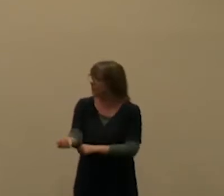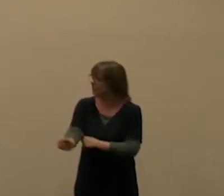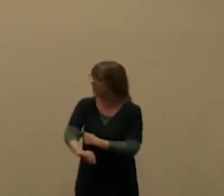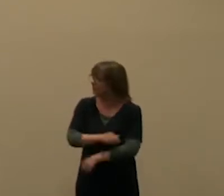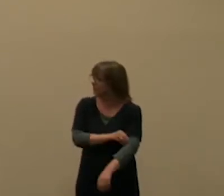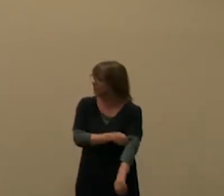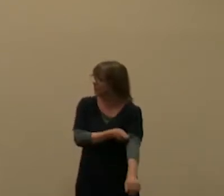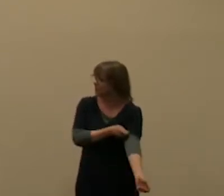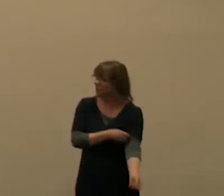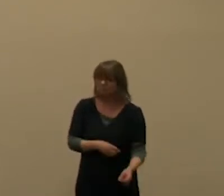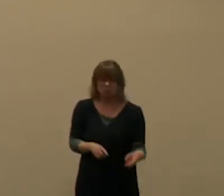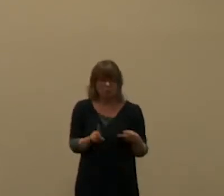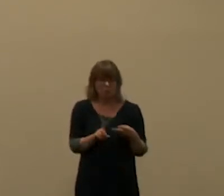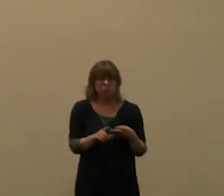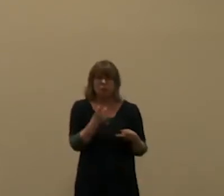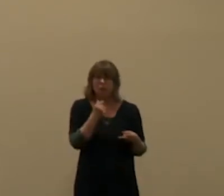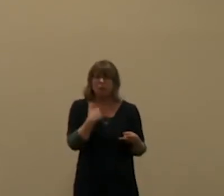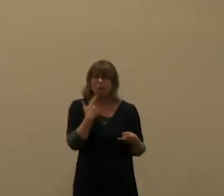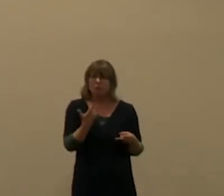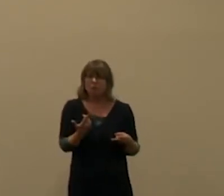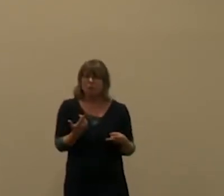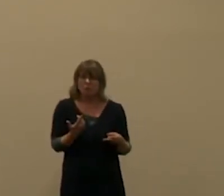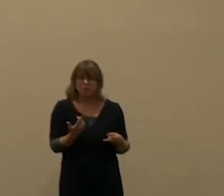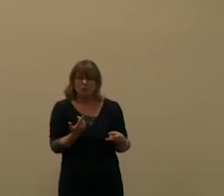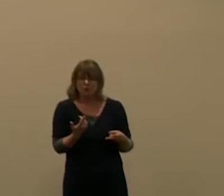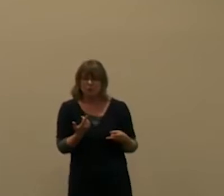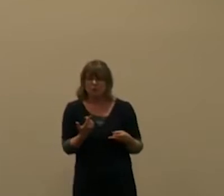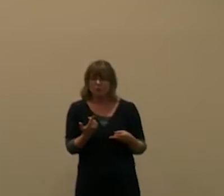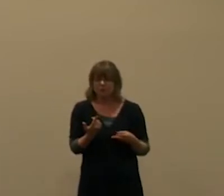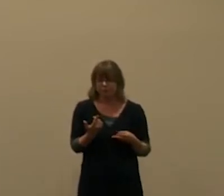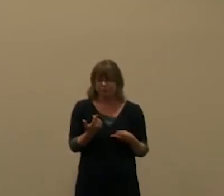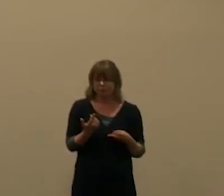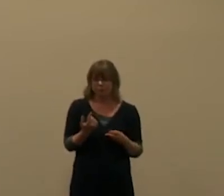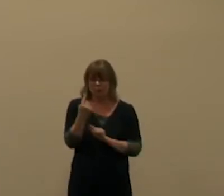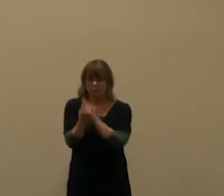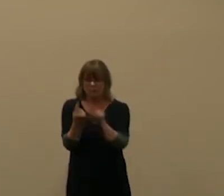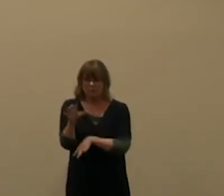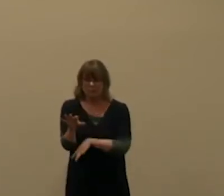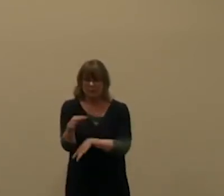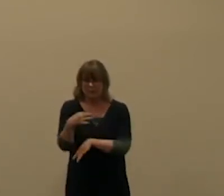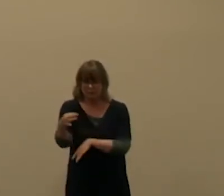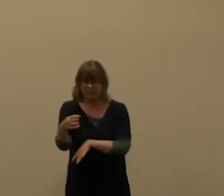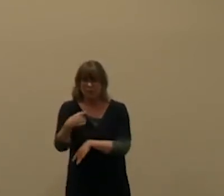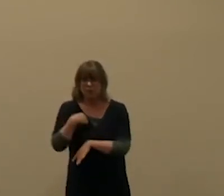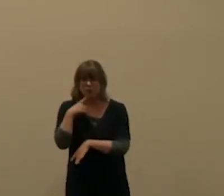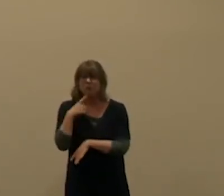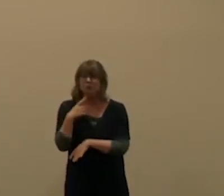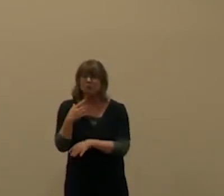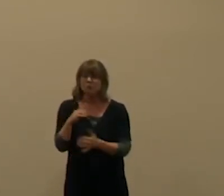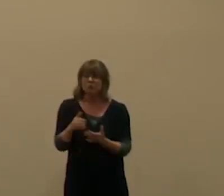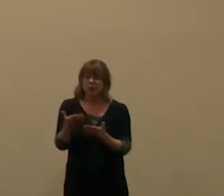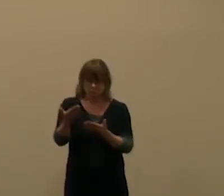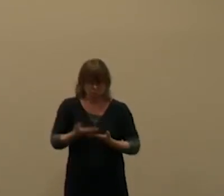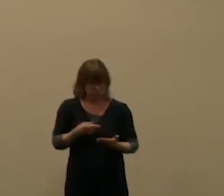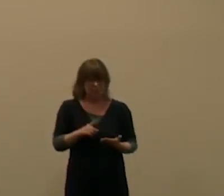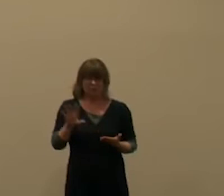A second tip is to customize your meeting invites. So I still get sometimes meeting invites from